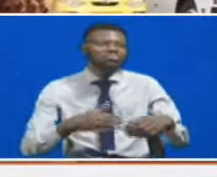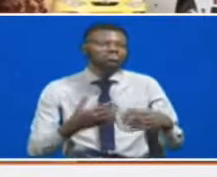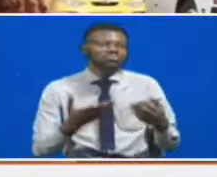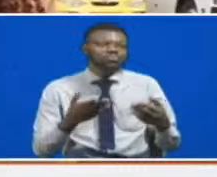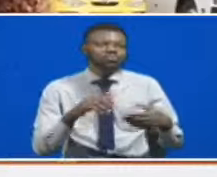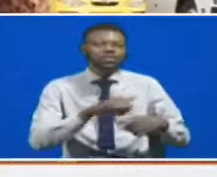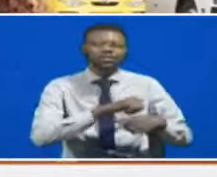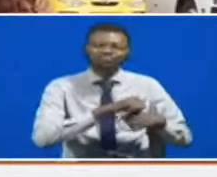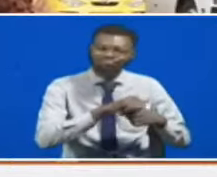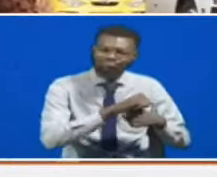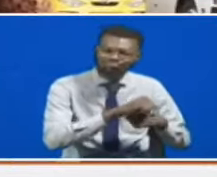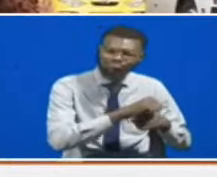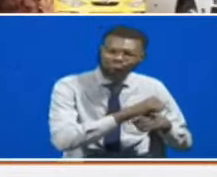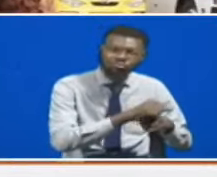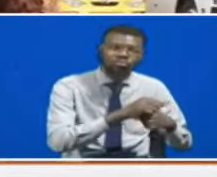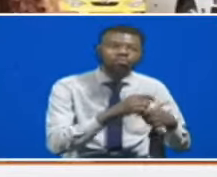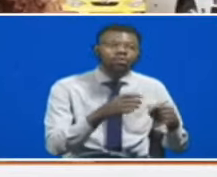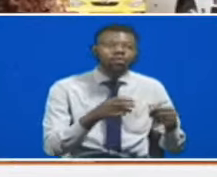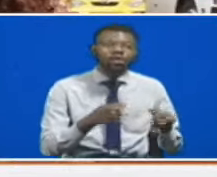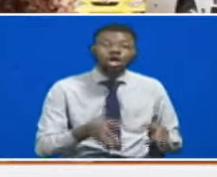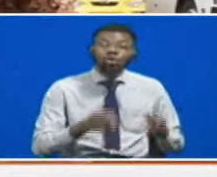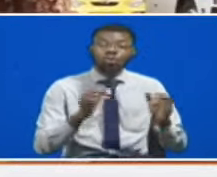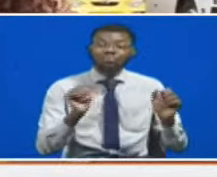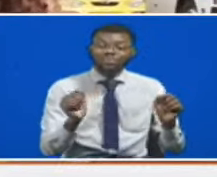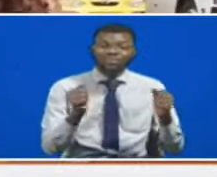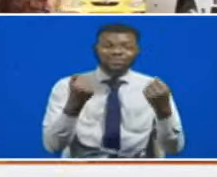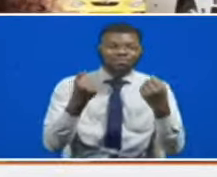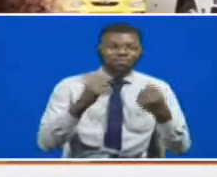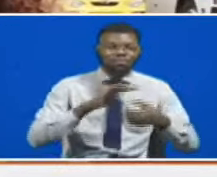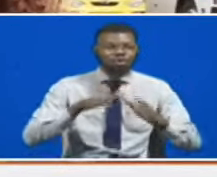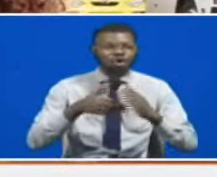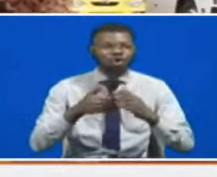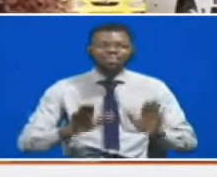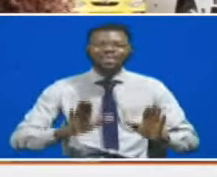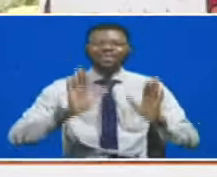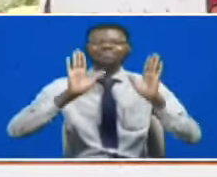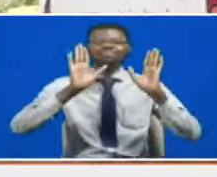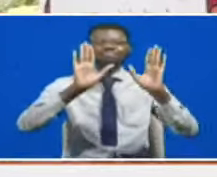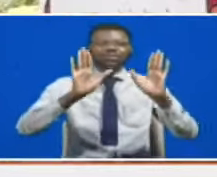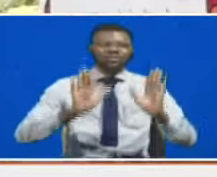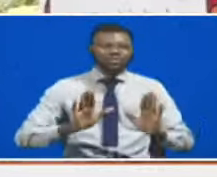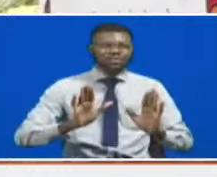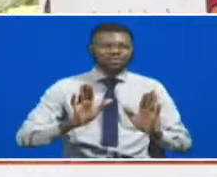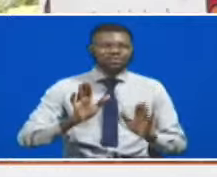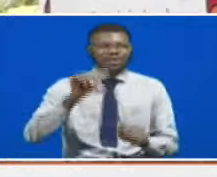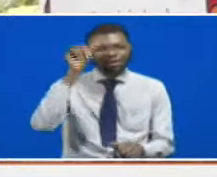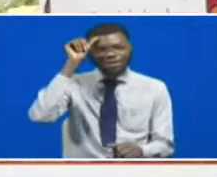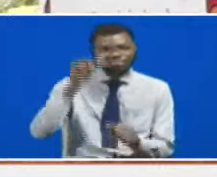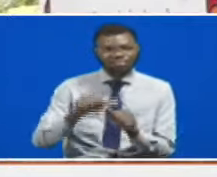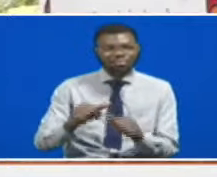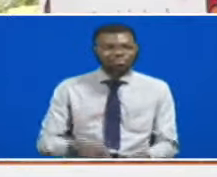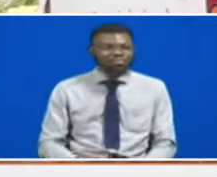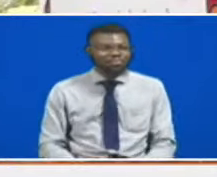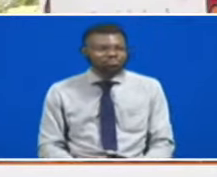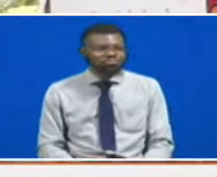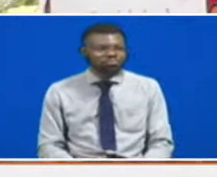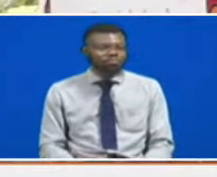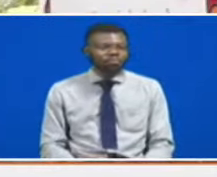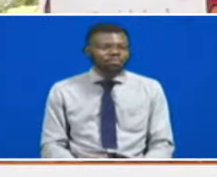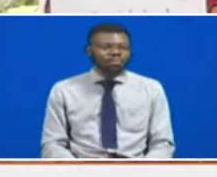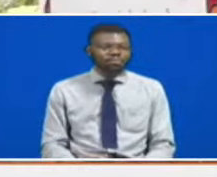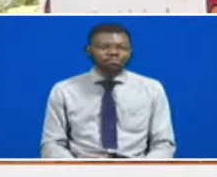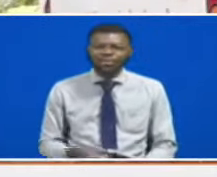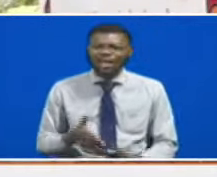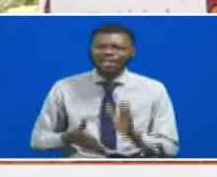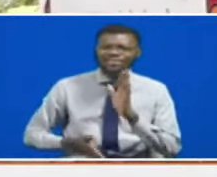that road safety actually is for all of us and should be adhered to at all times. Mefuzo mambo ya speedy.